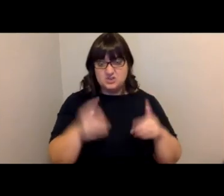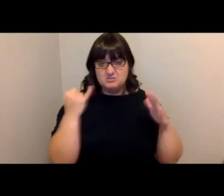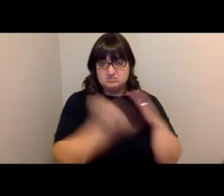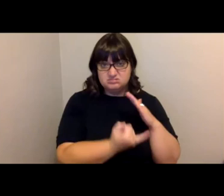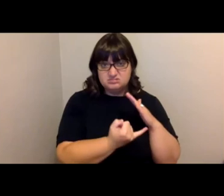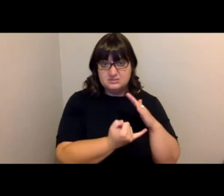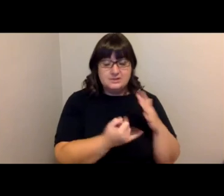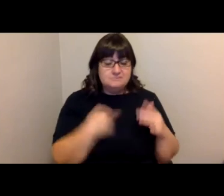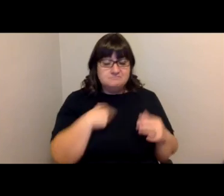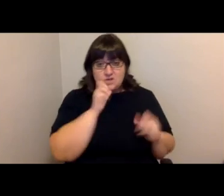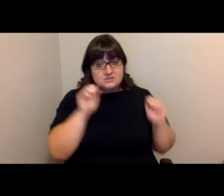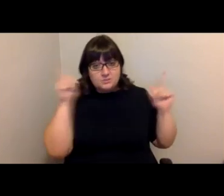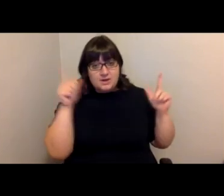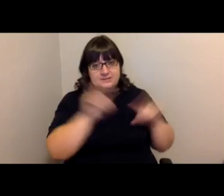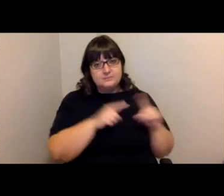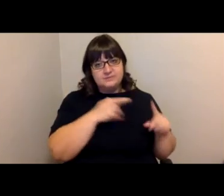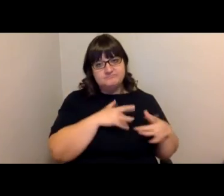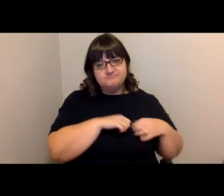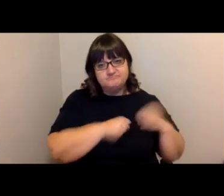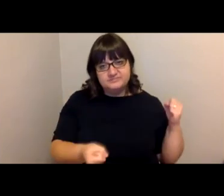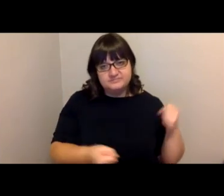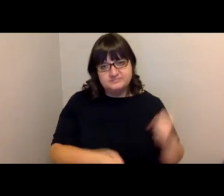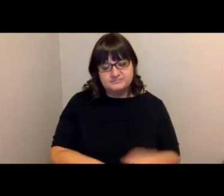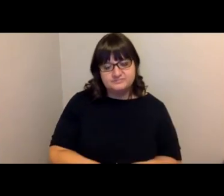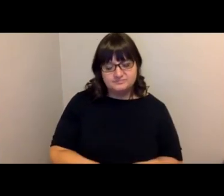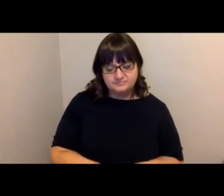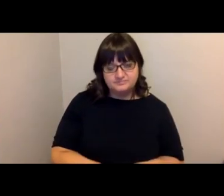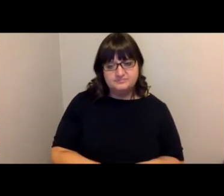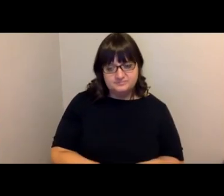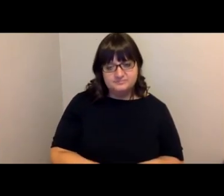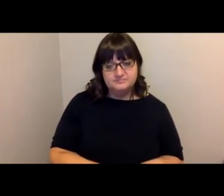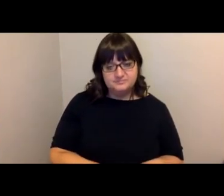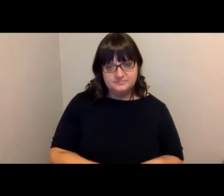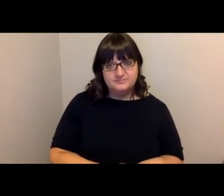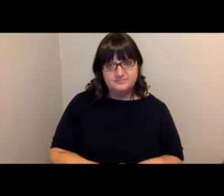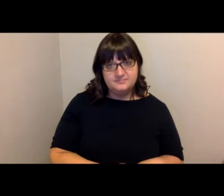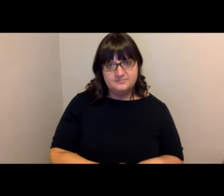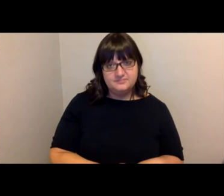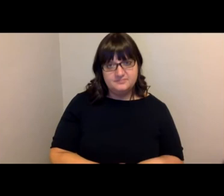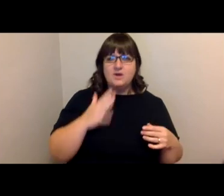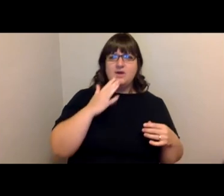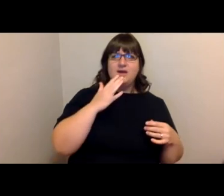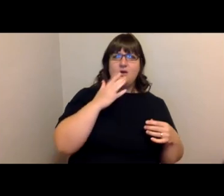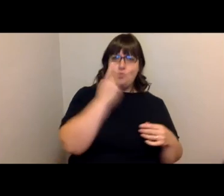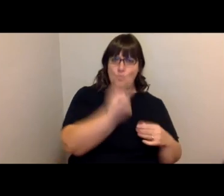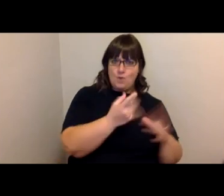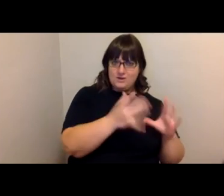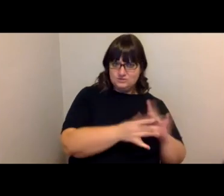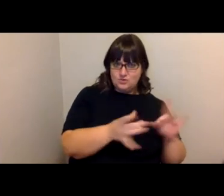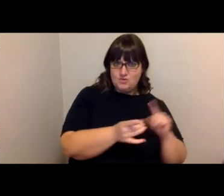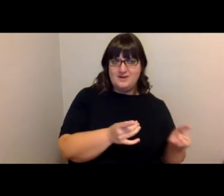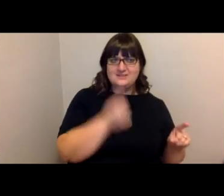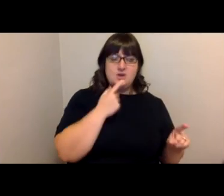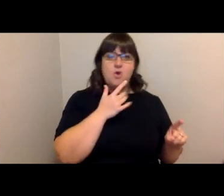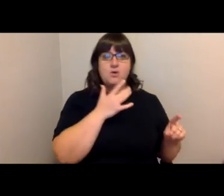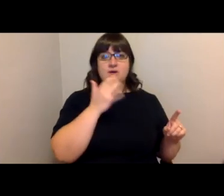heartbreaking. On one end, the rhetoric was very much centered around our lives being disposable if that meant that